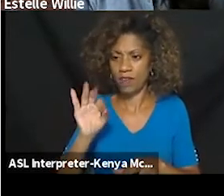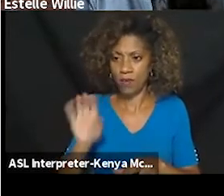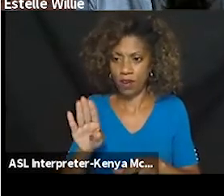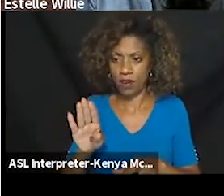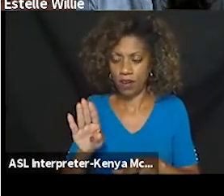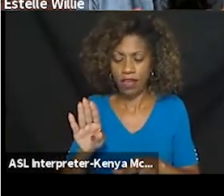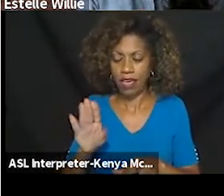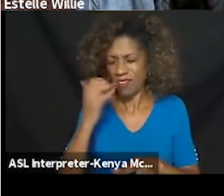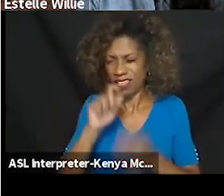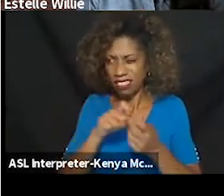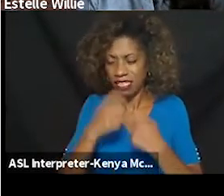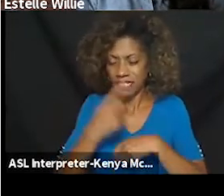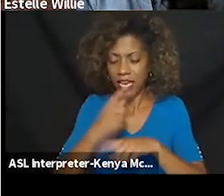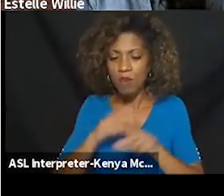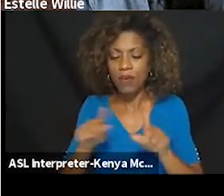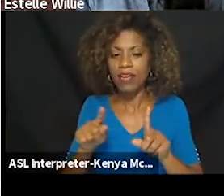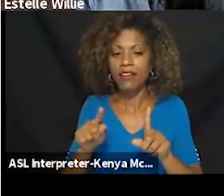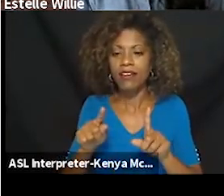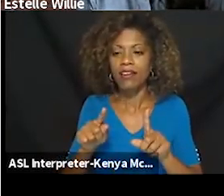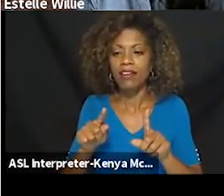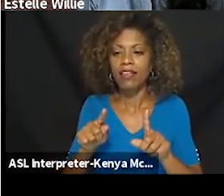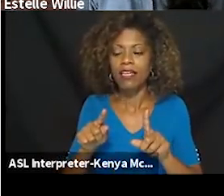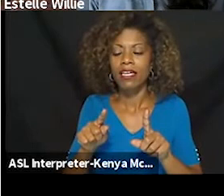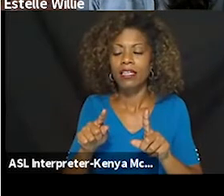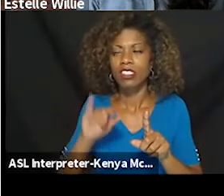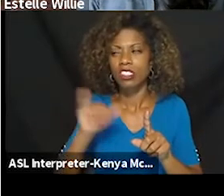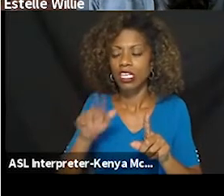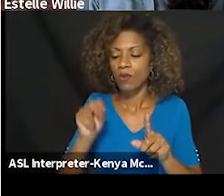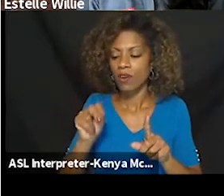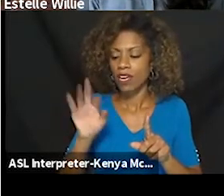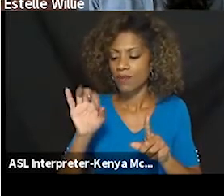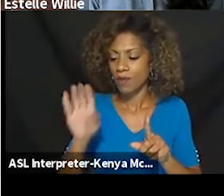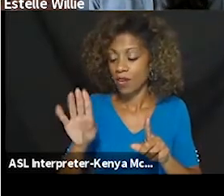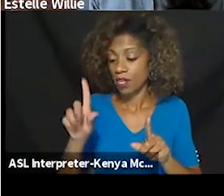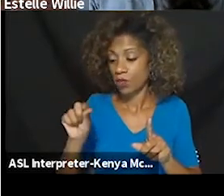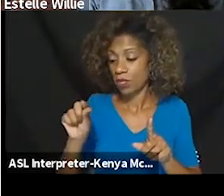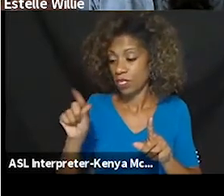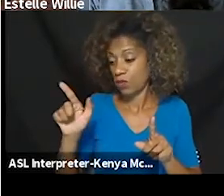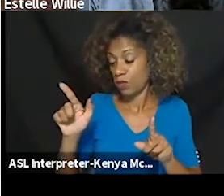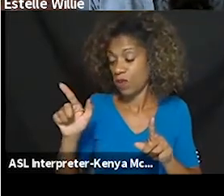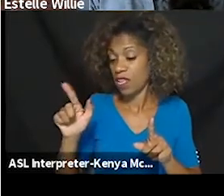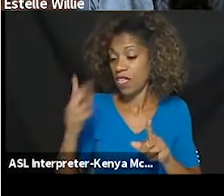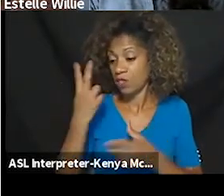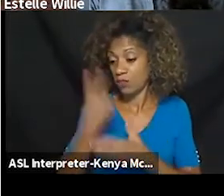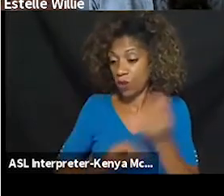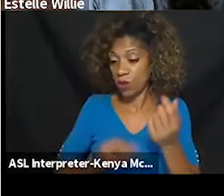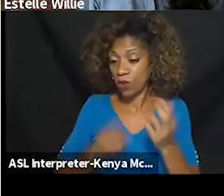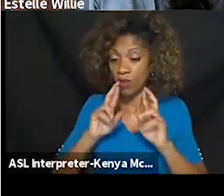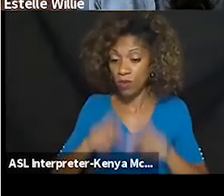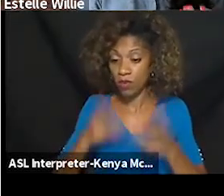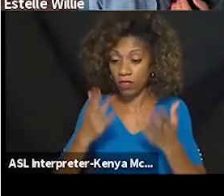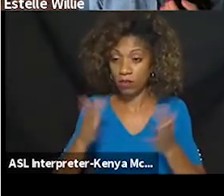exact date, but we put that out at the beginning of 2021. And a lot of the insights there were